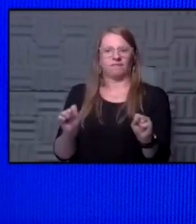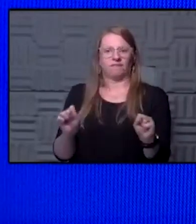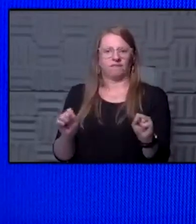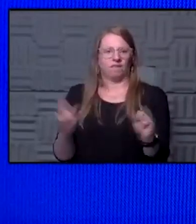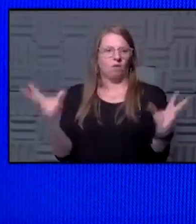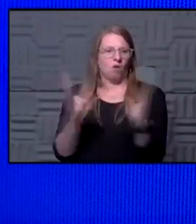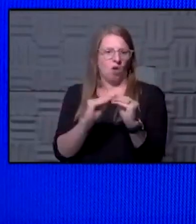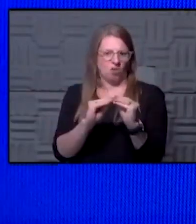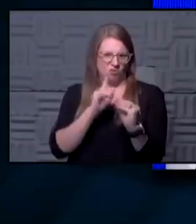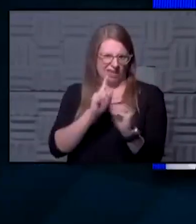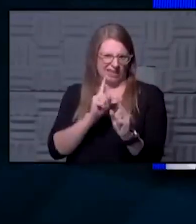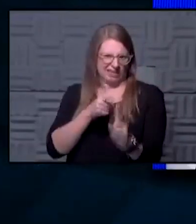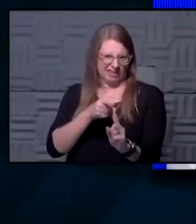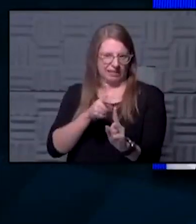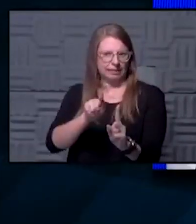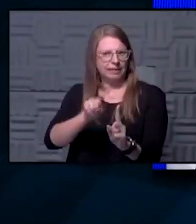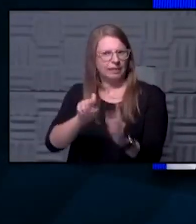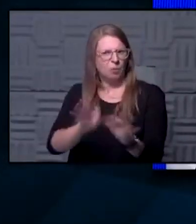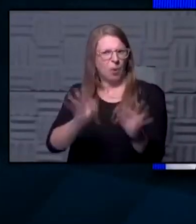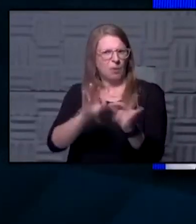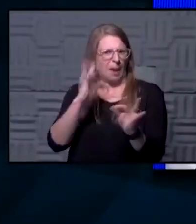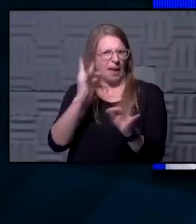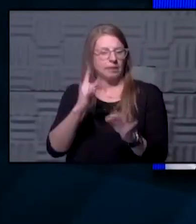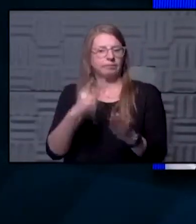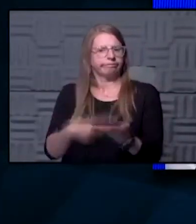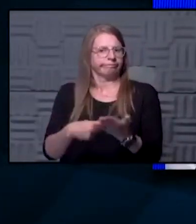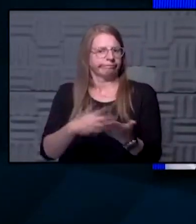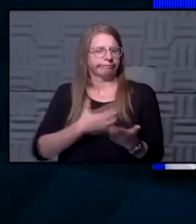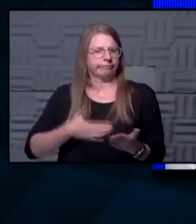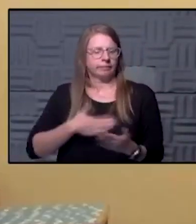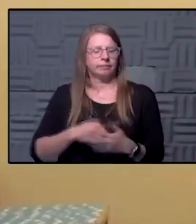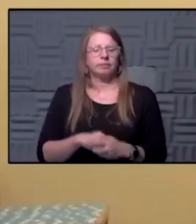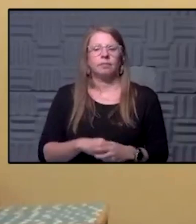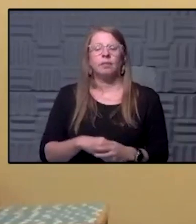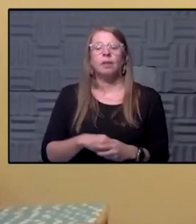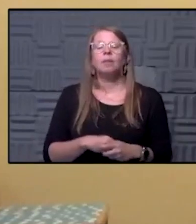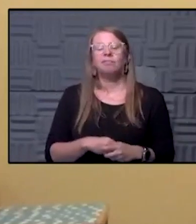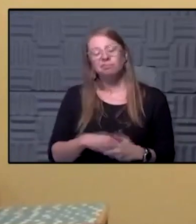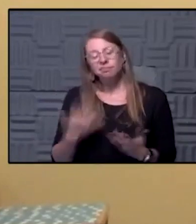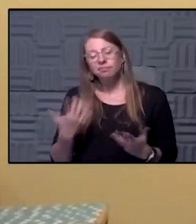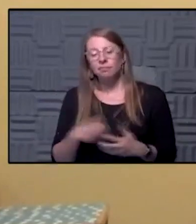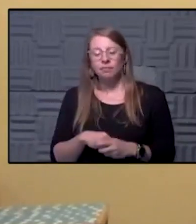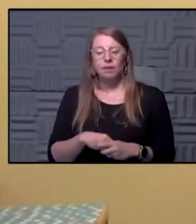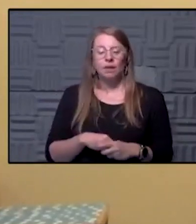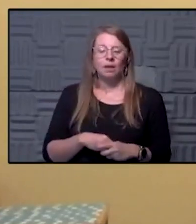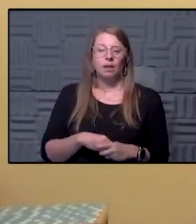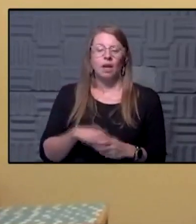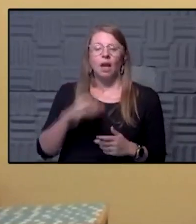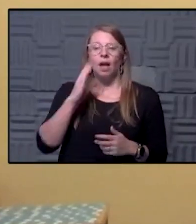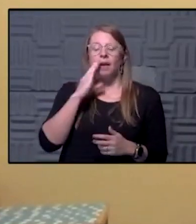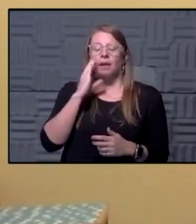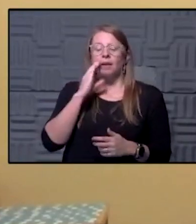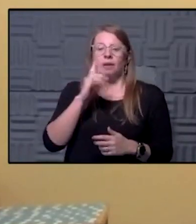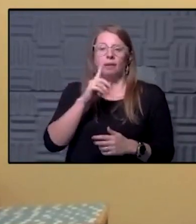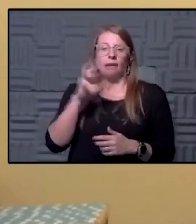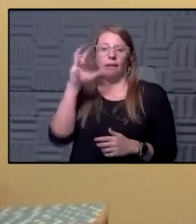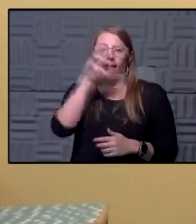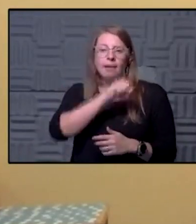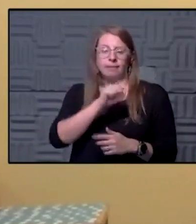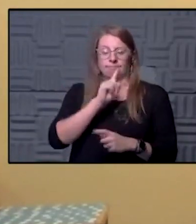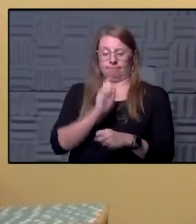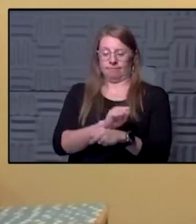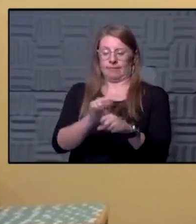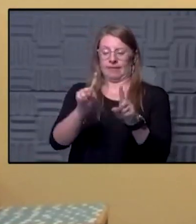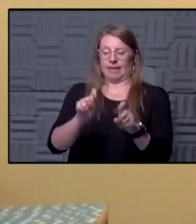Corriveau, talk to us a little bit about the importance of testing. Yeah, I guess just the act of testing per